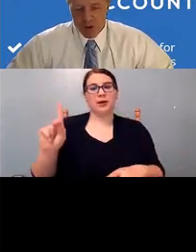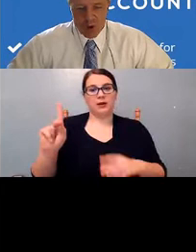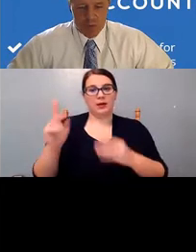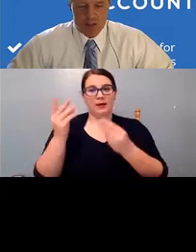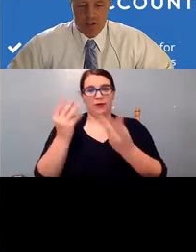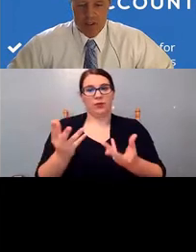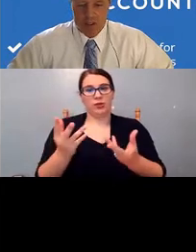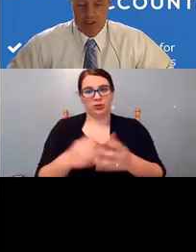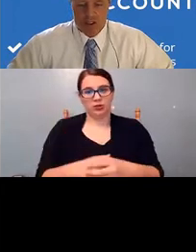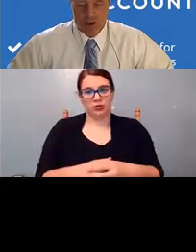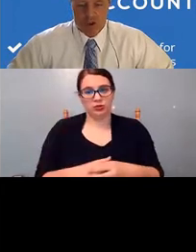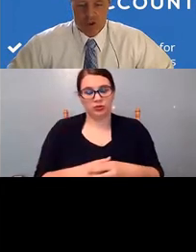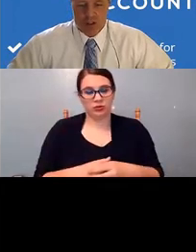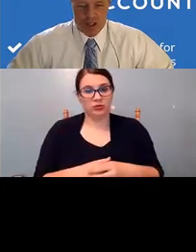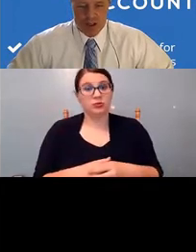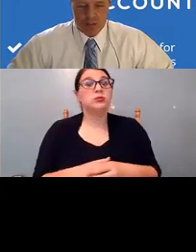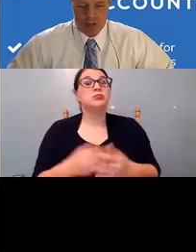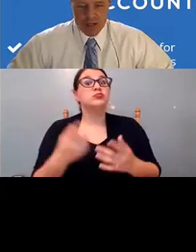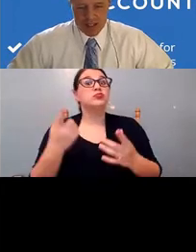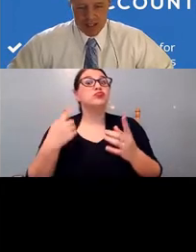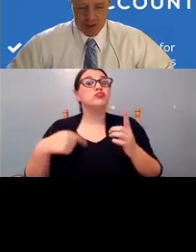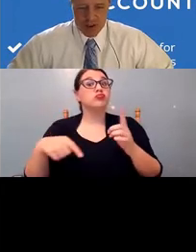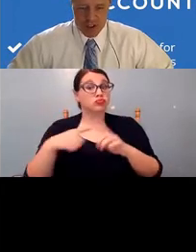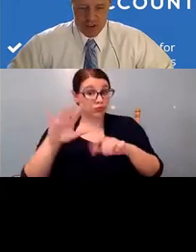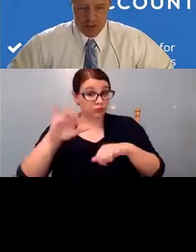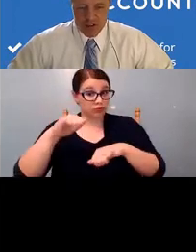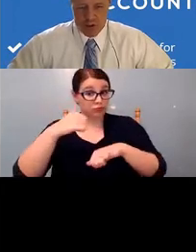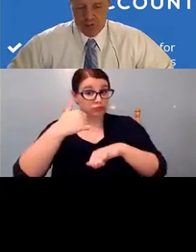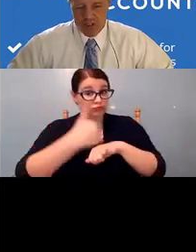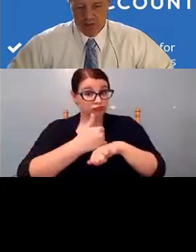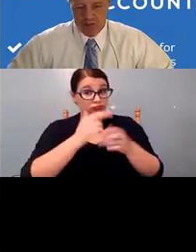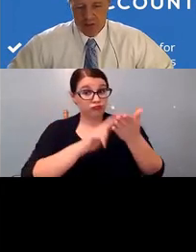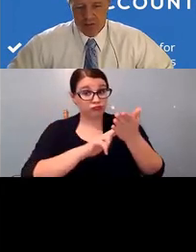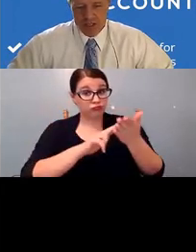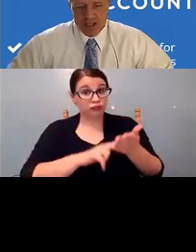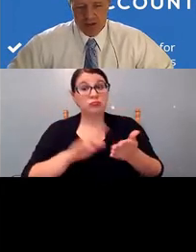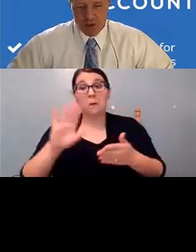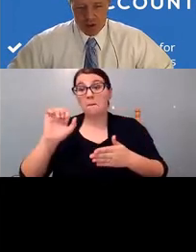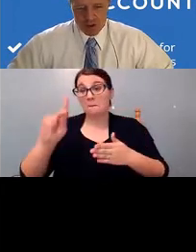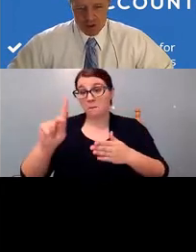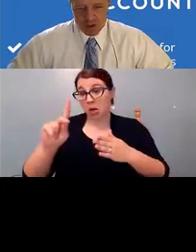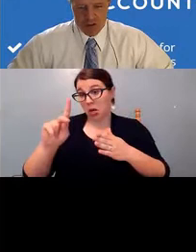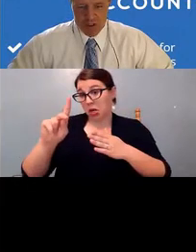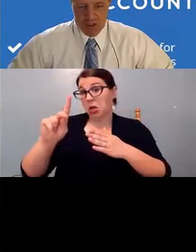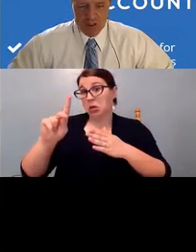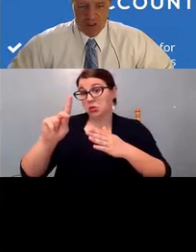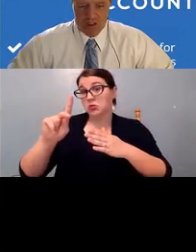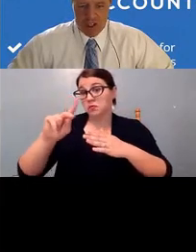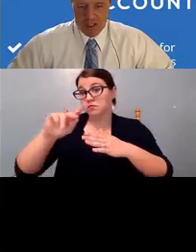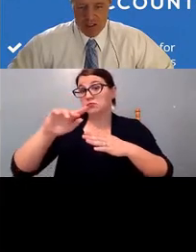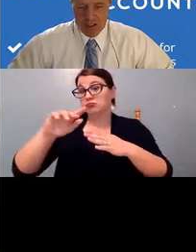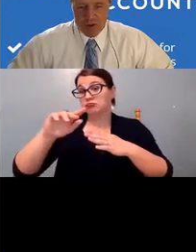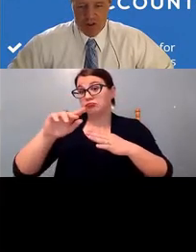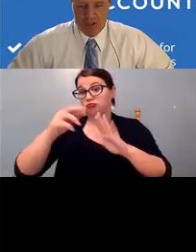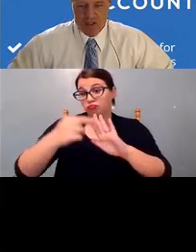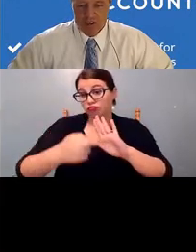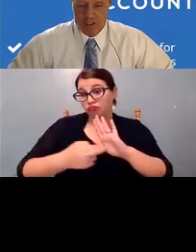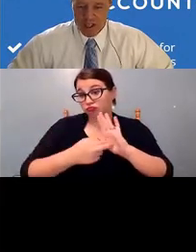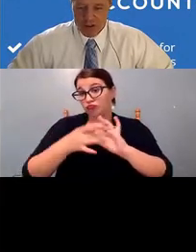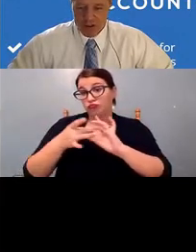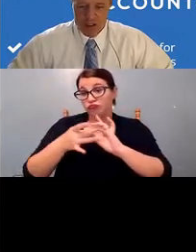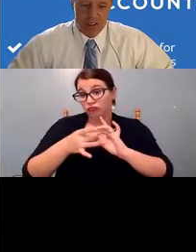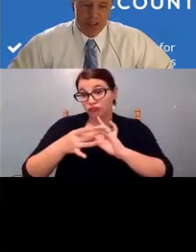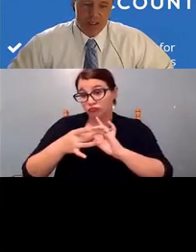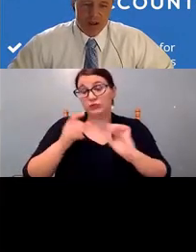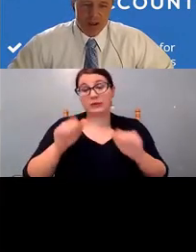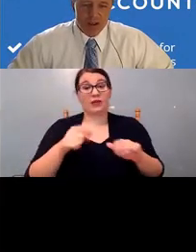during enrollment to set up banking instructions. This would be from a personal checking or savings